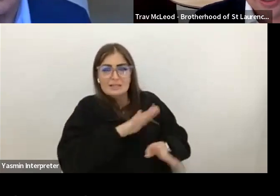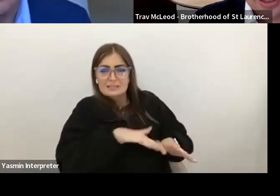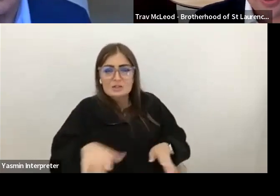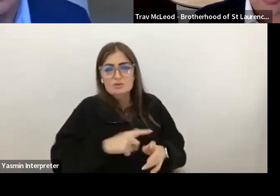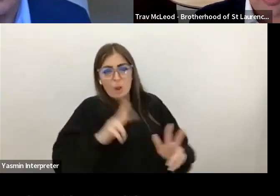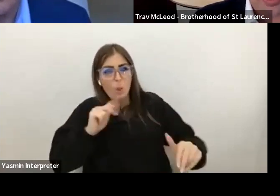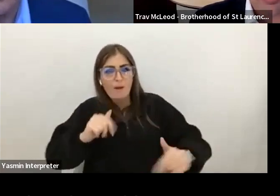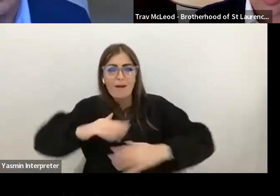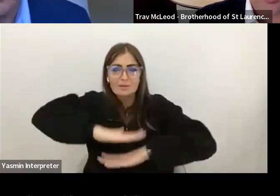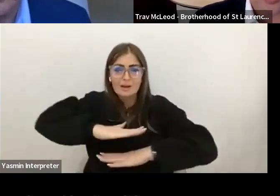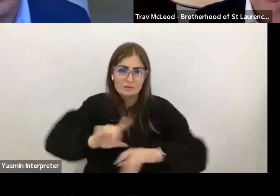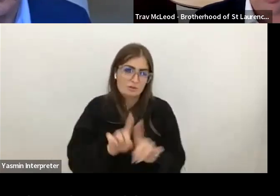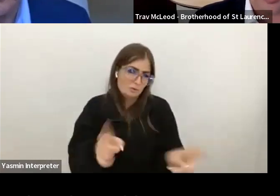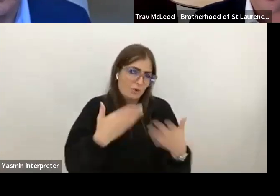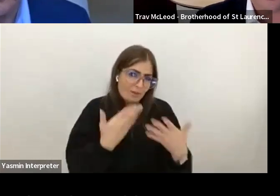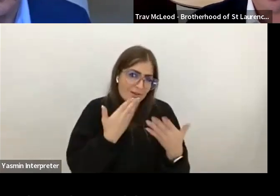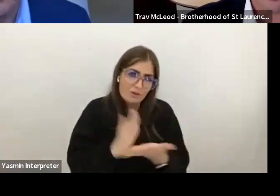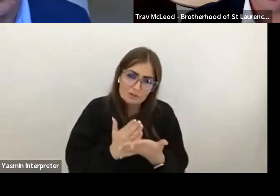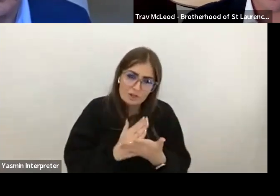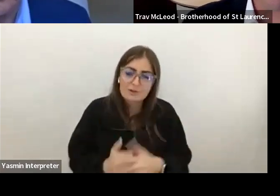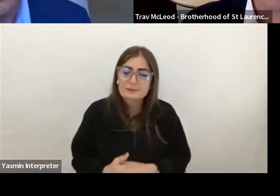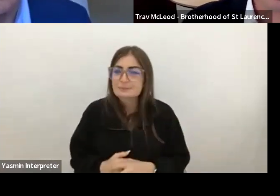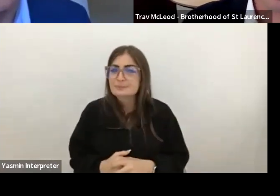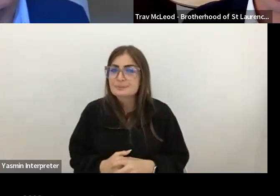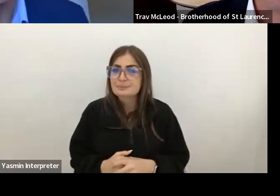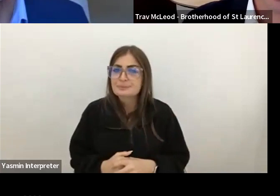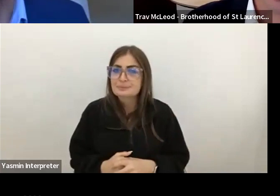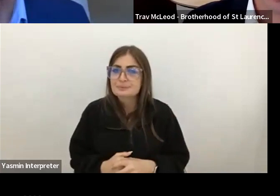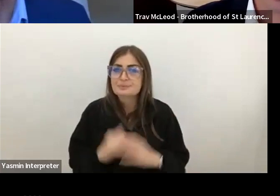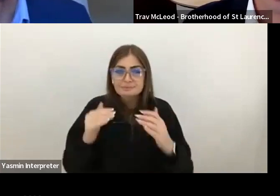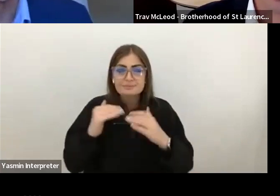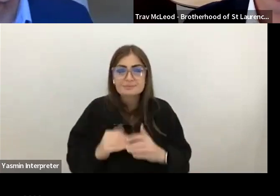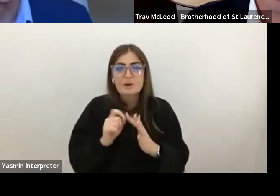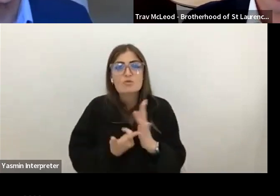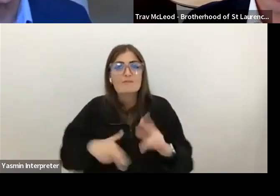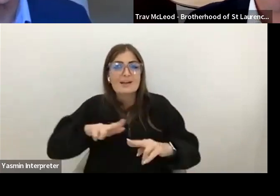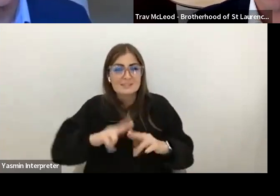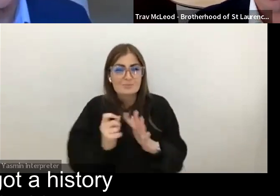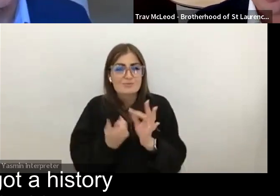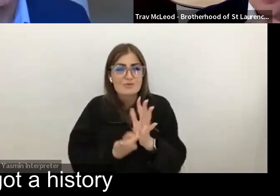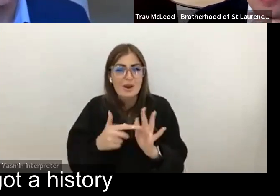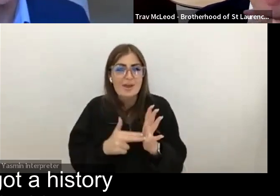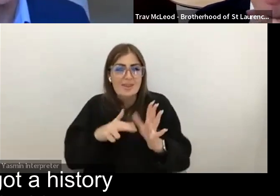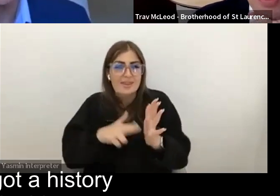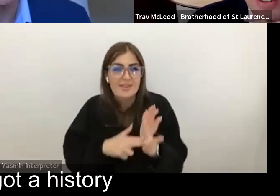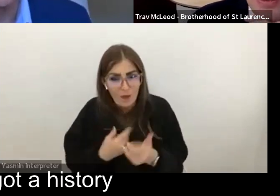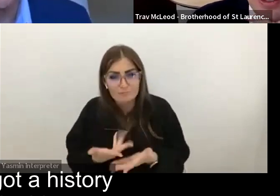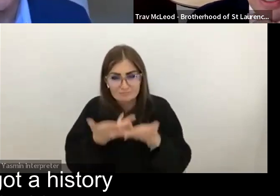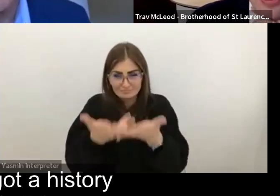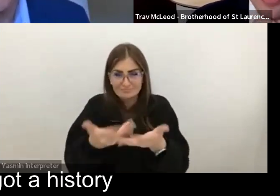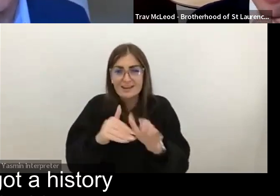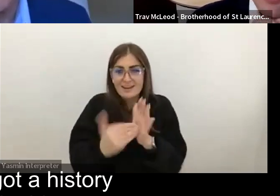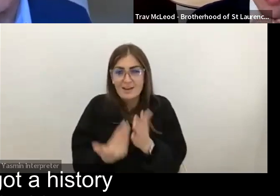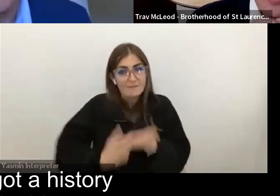country. So thank you for sharing that with us. Professor Brennan, I'll come to you. So you've